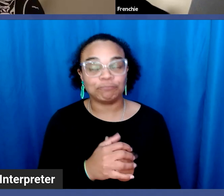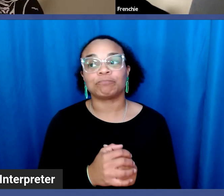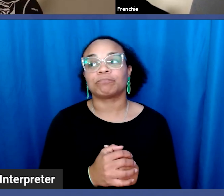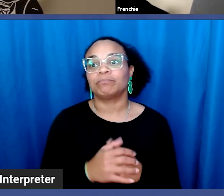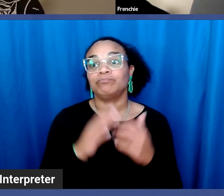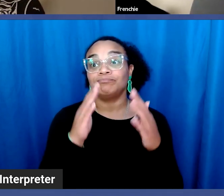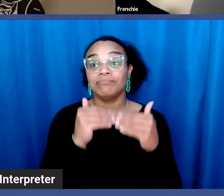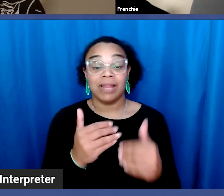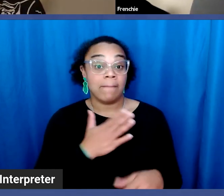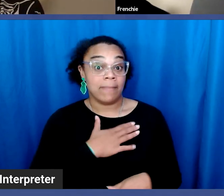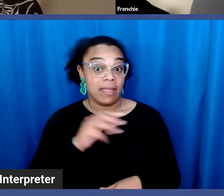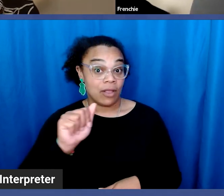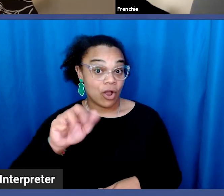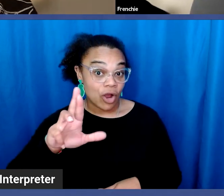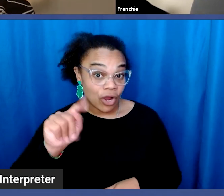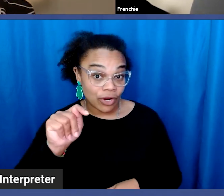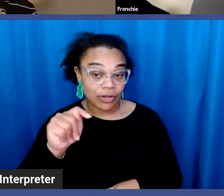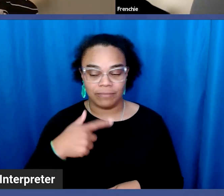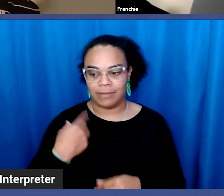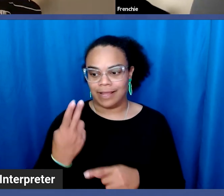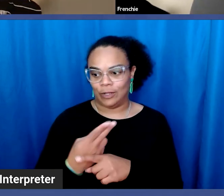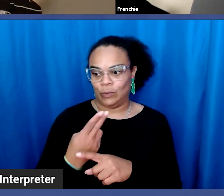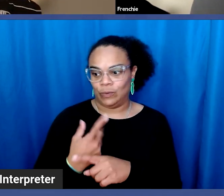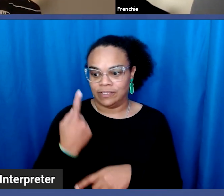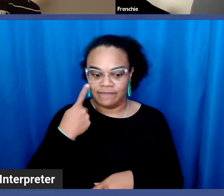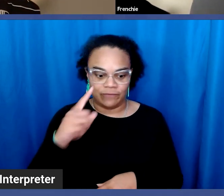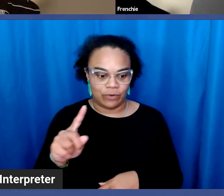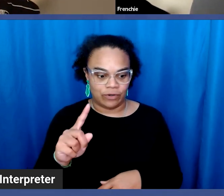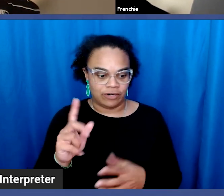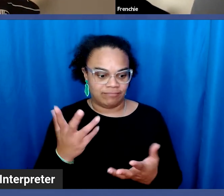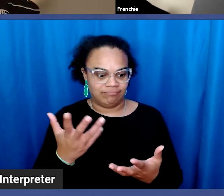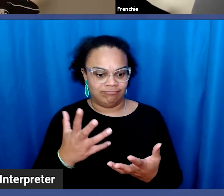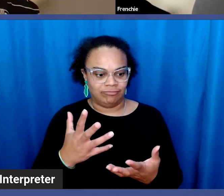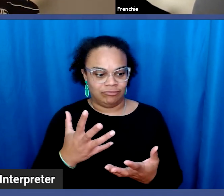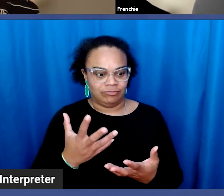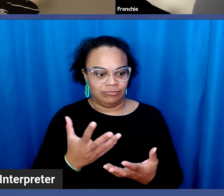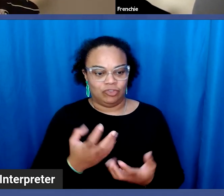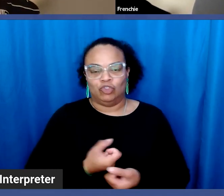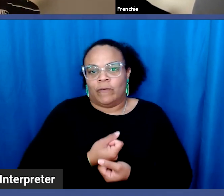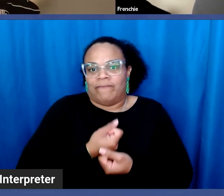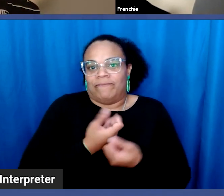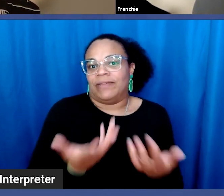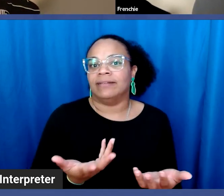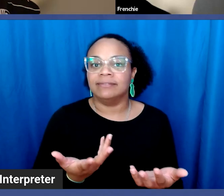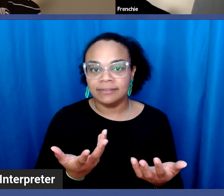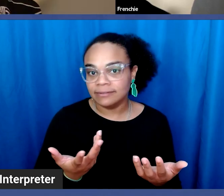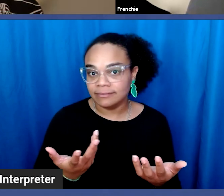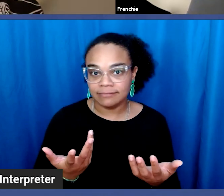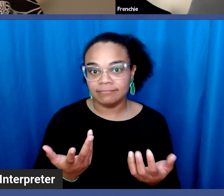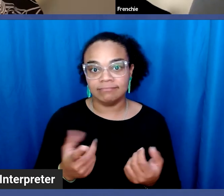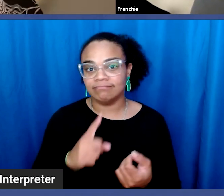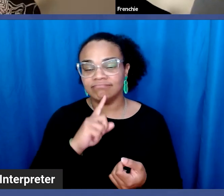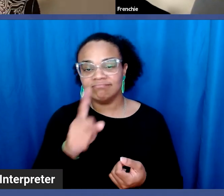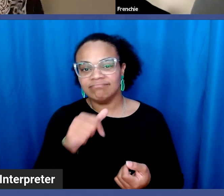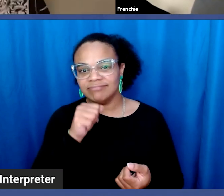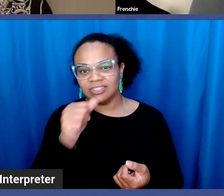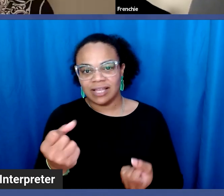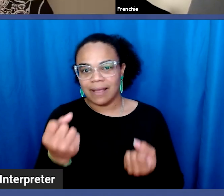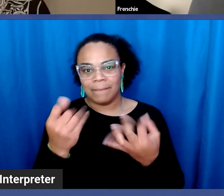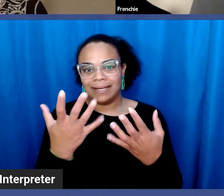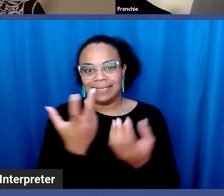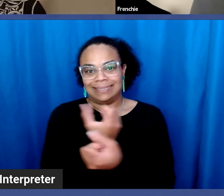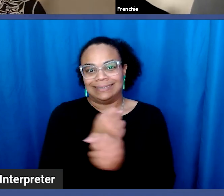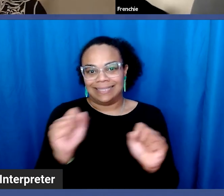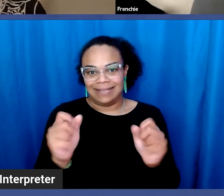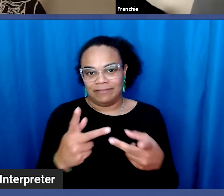my art, I use it to kind of vent. Like, there's not a lot of safe spaces